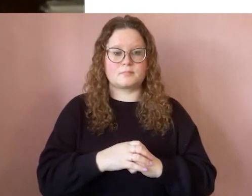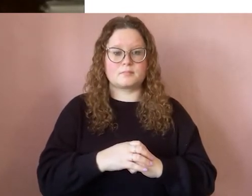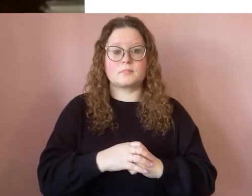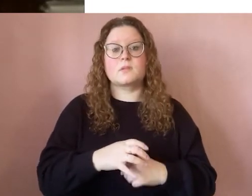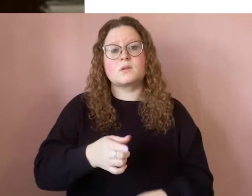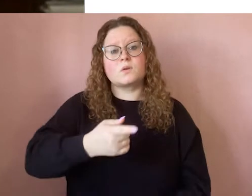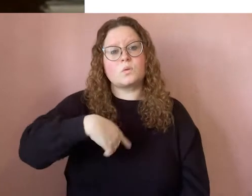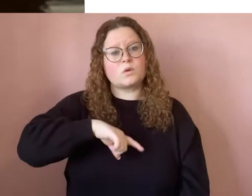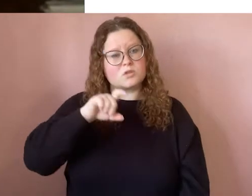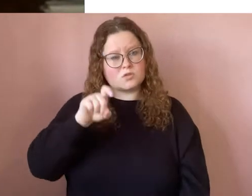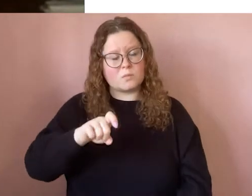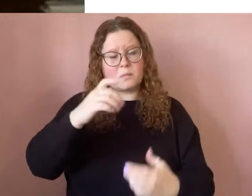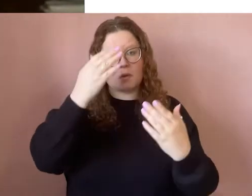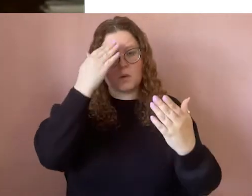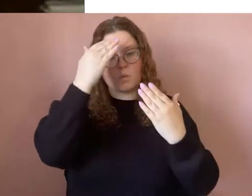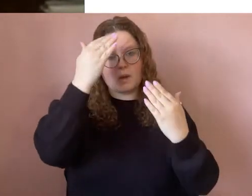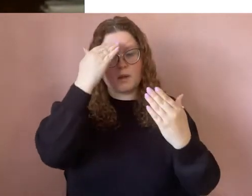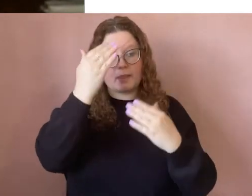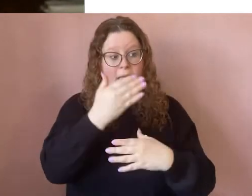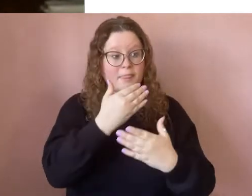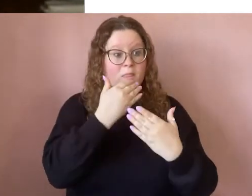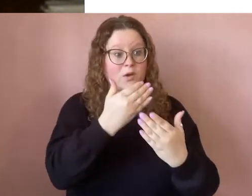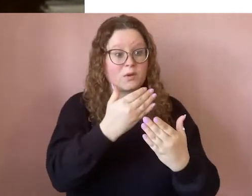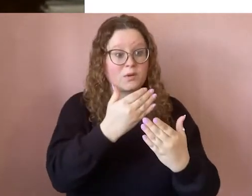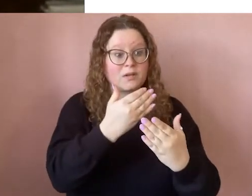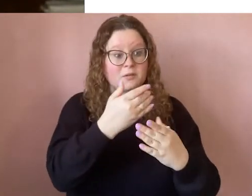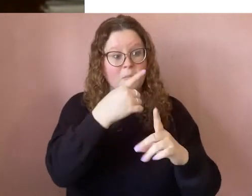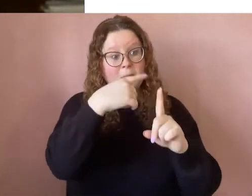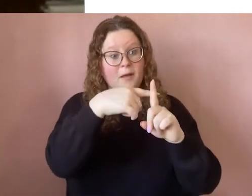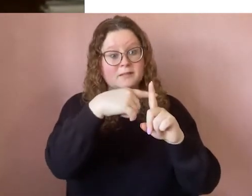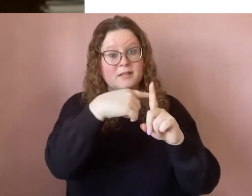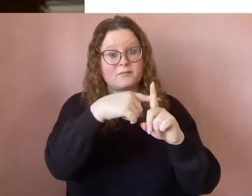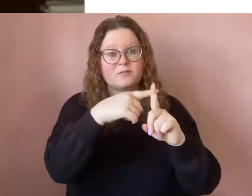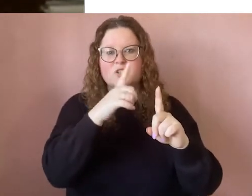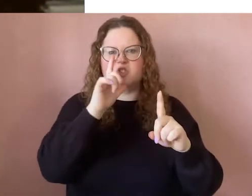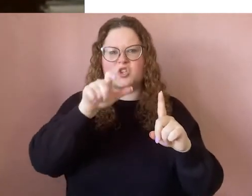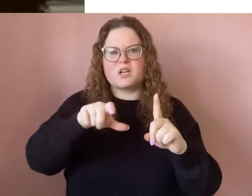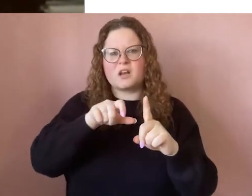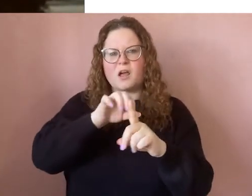a backseat to the bad if we are aware of both.